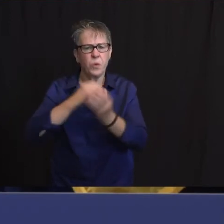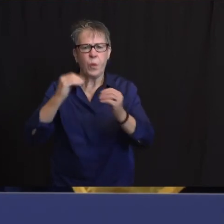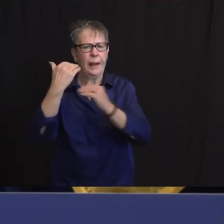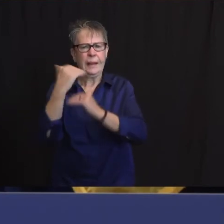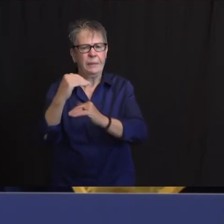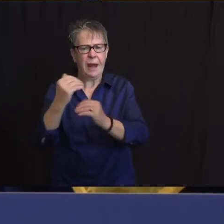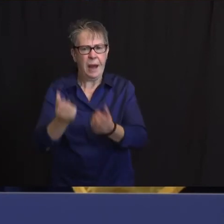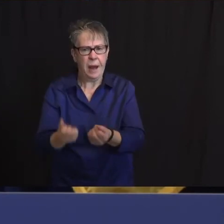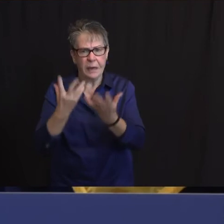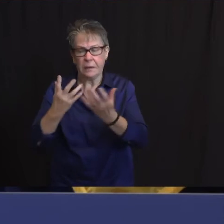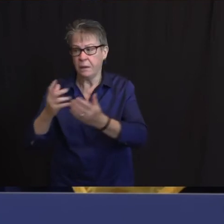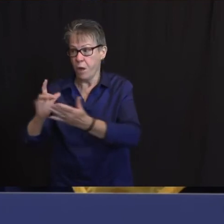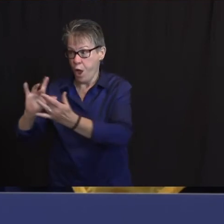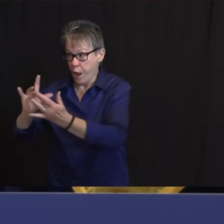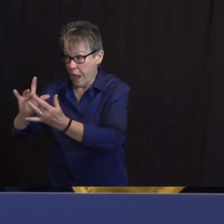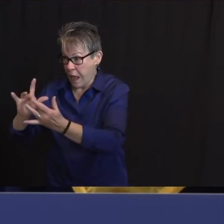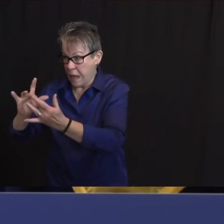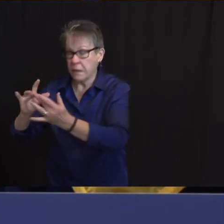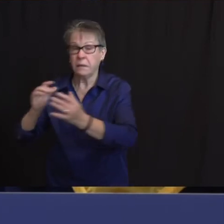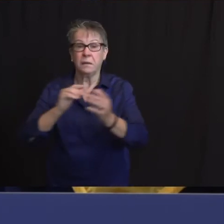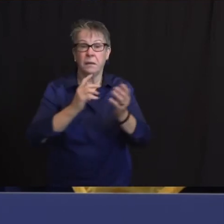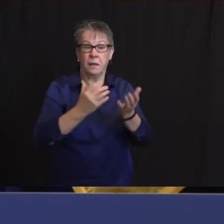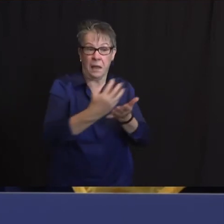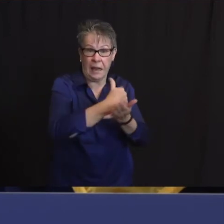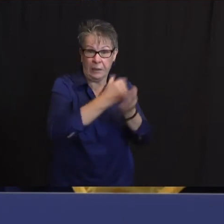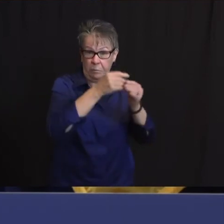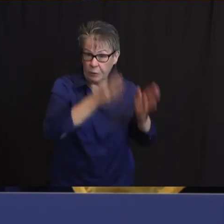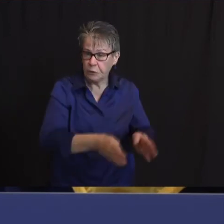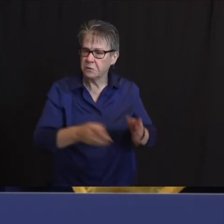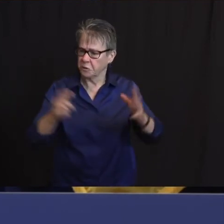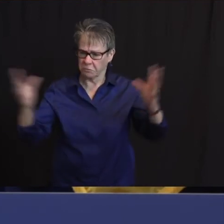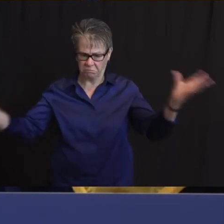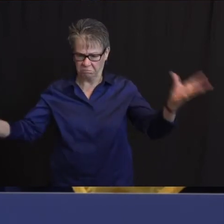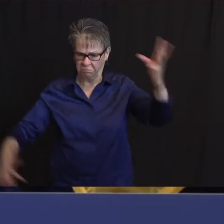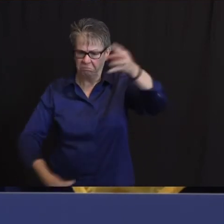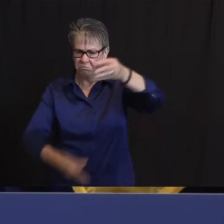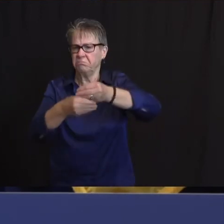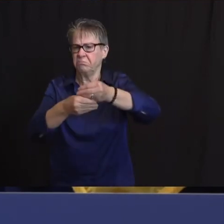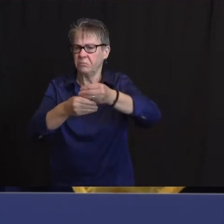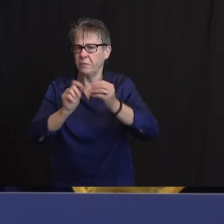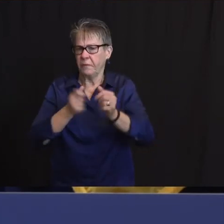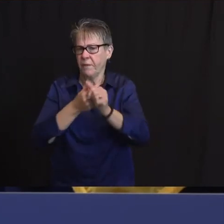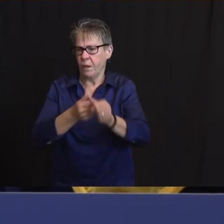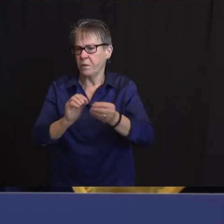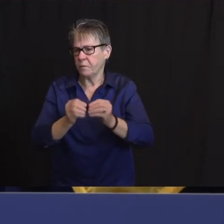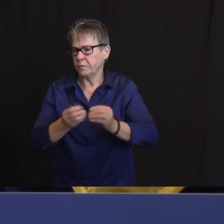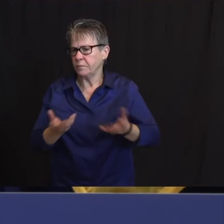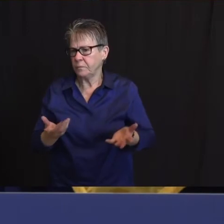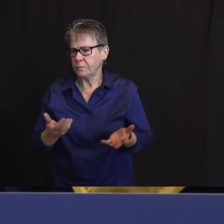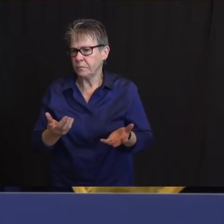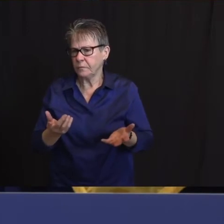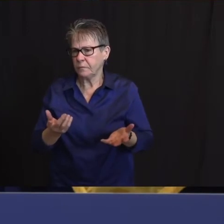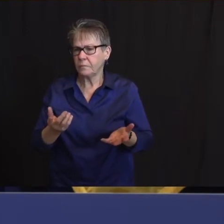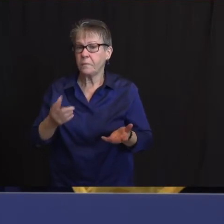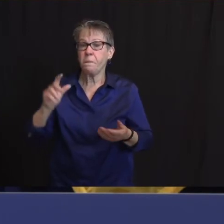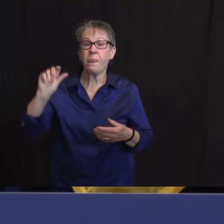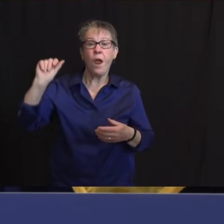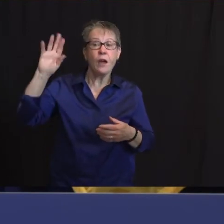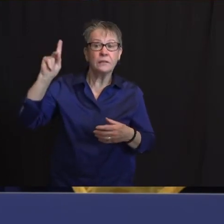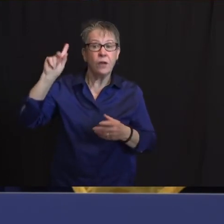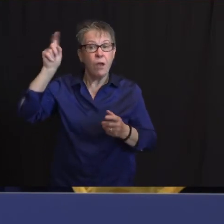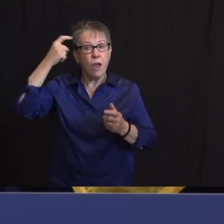race, I've not given that much thought, but I did see the same thing, and I assume is Asa Hutchinson term limited? Otherwise, it looks like they're setting up